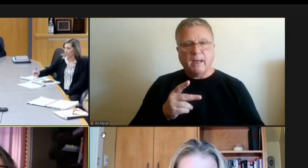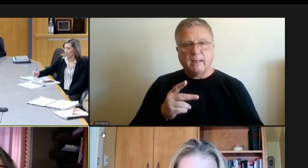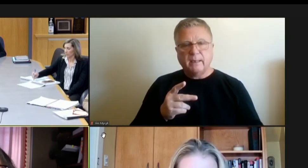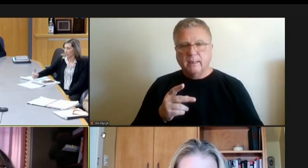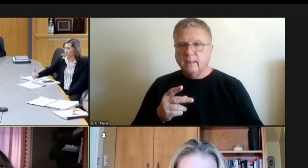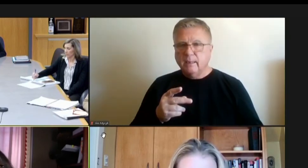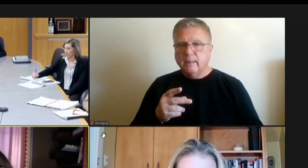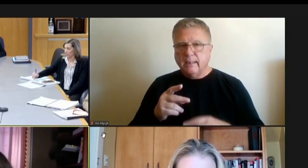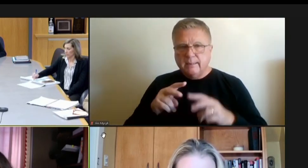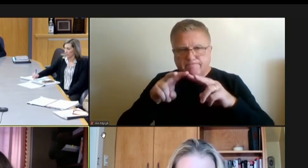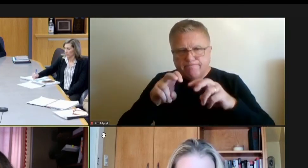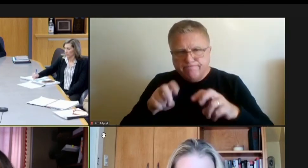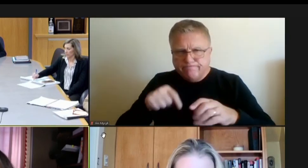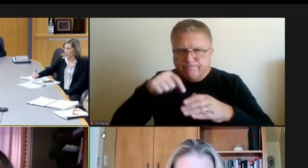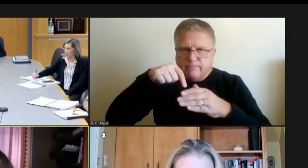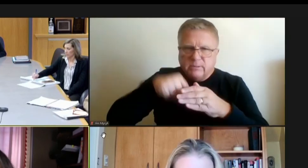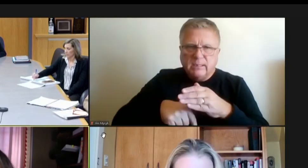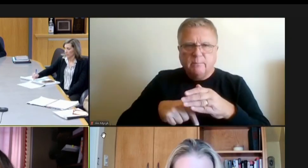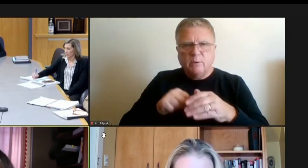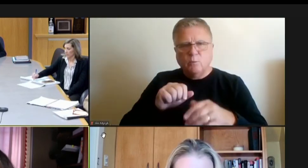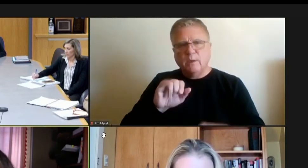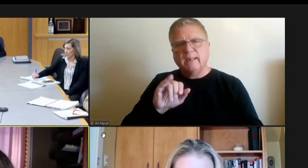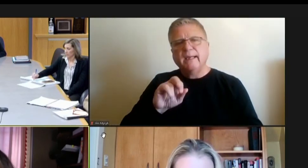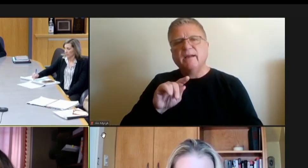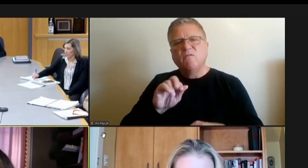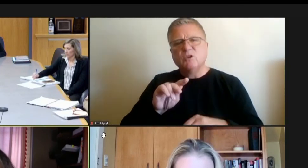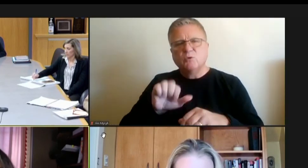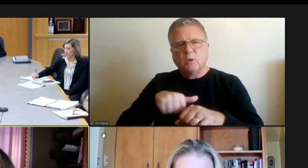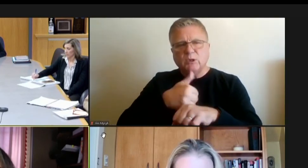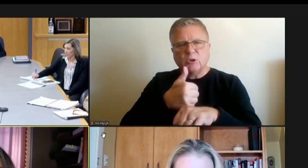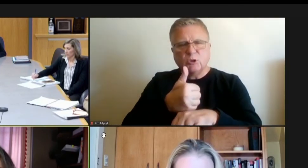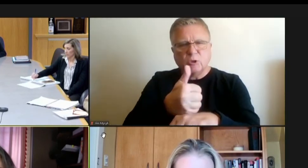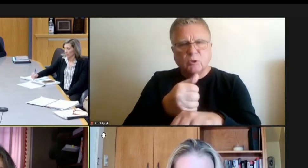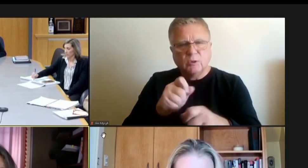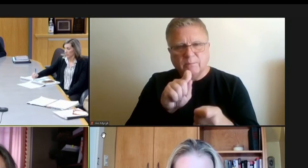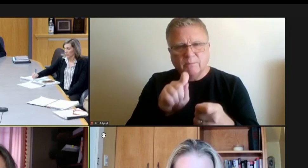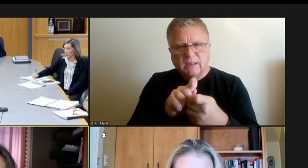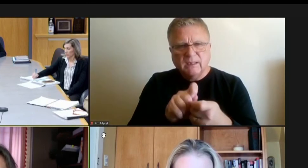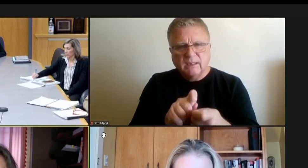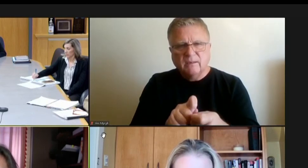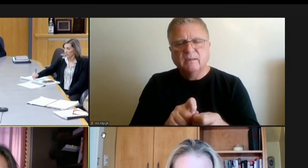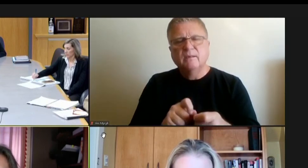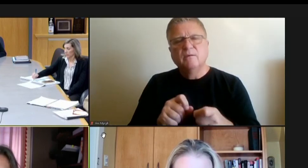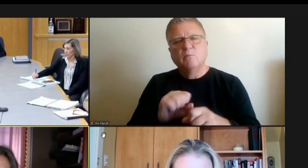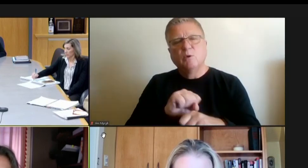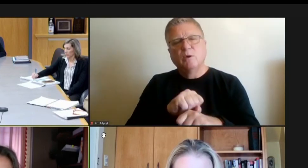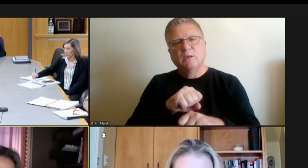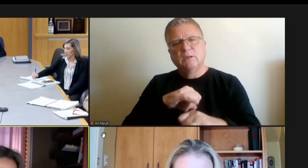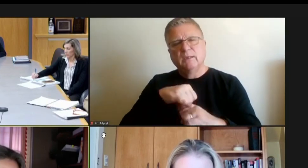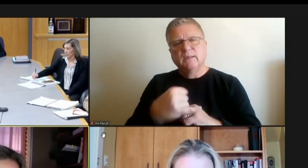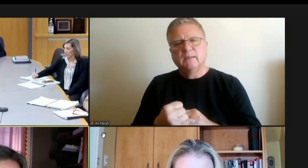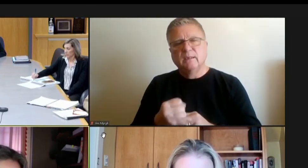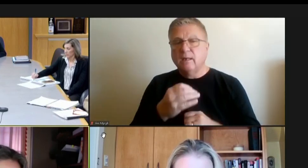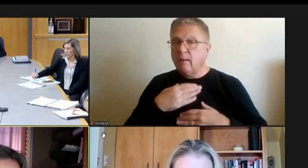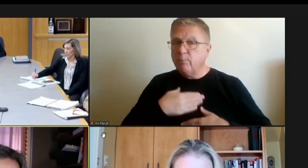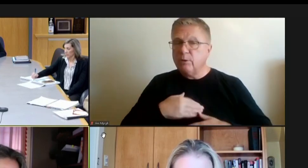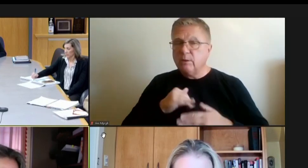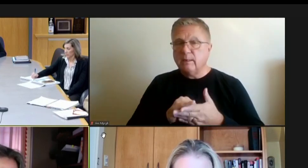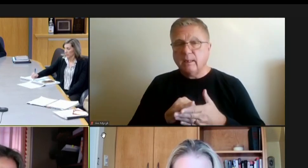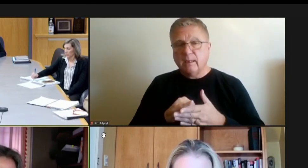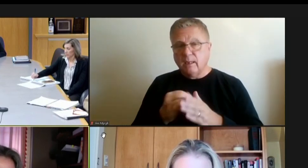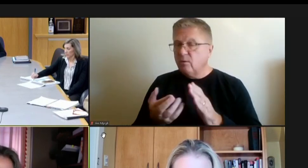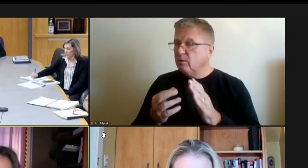into the infrastructure-specific projects. So I appreciate that. And I think I'm going to echo